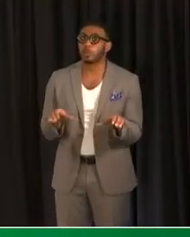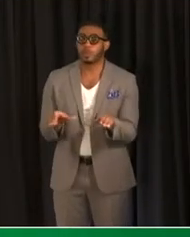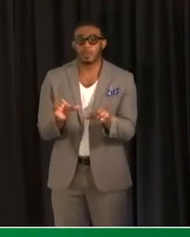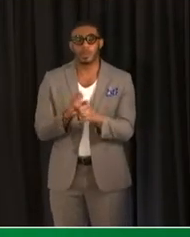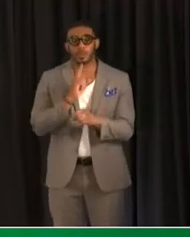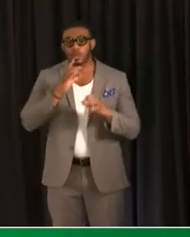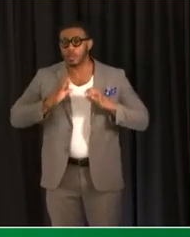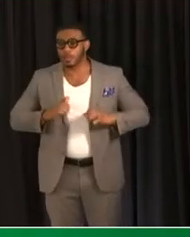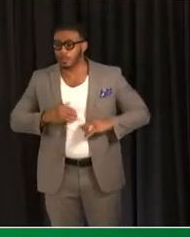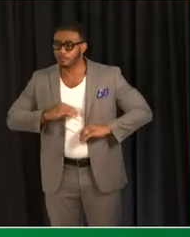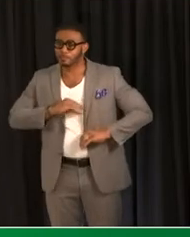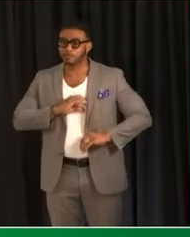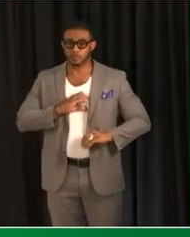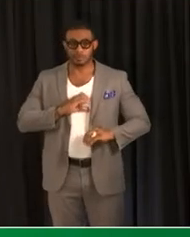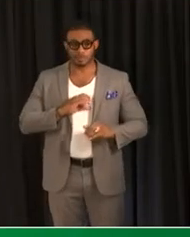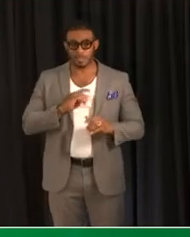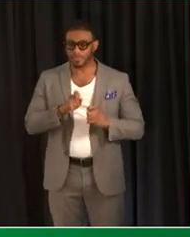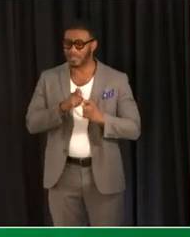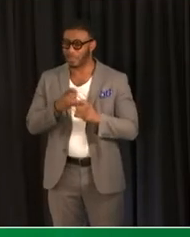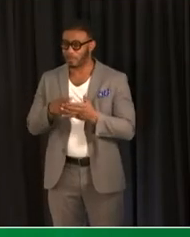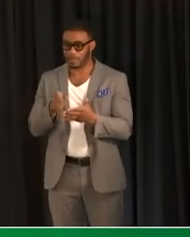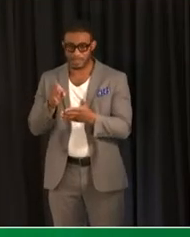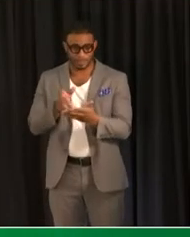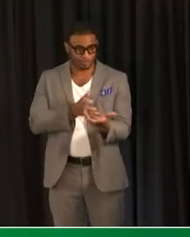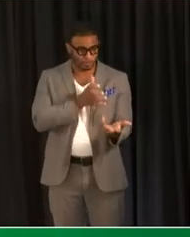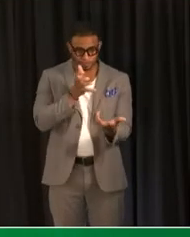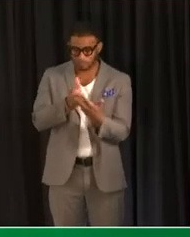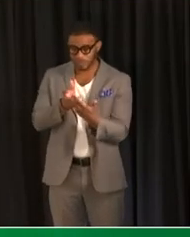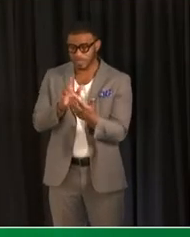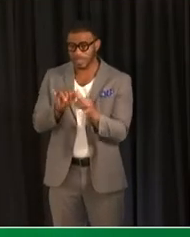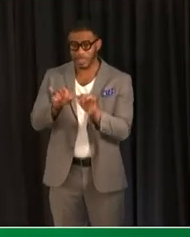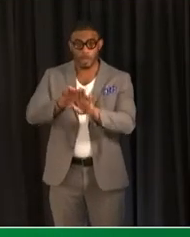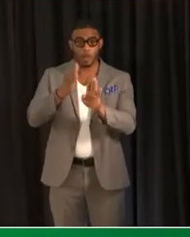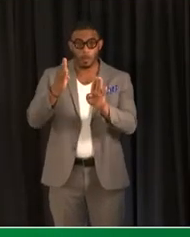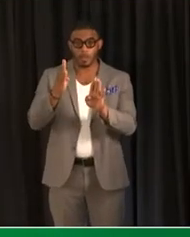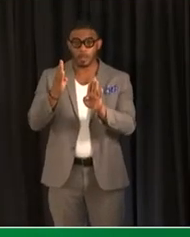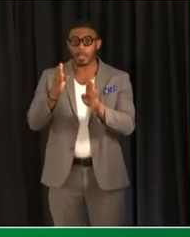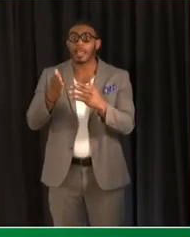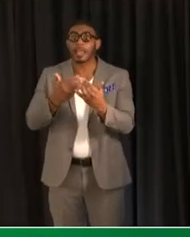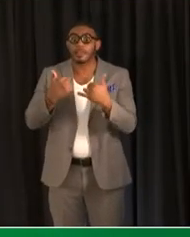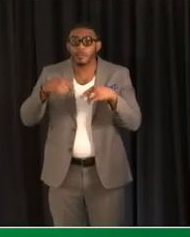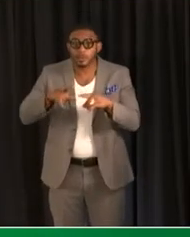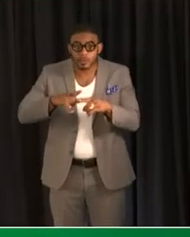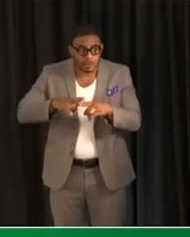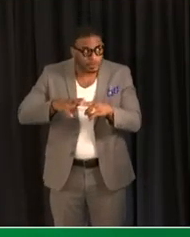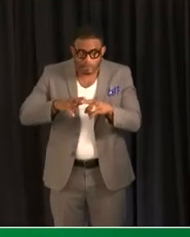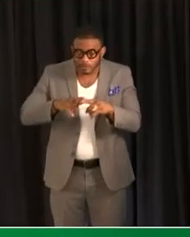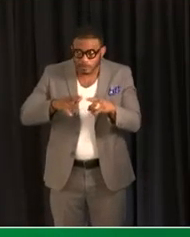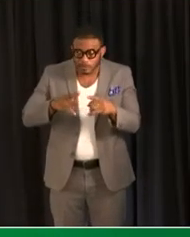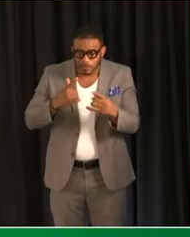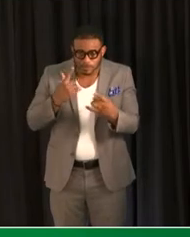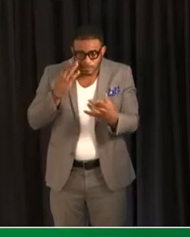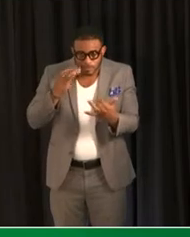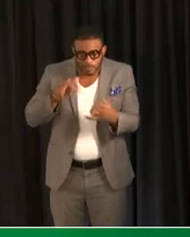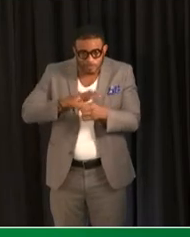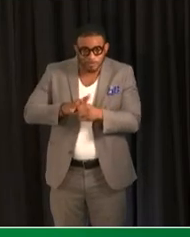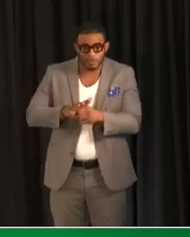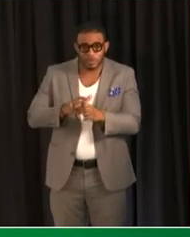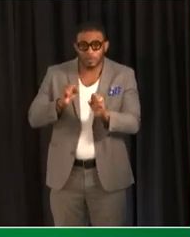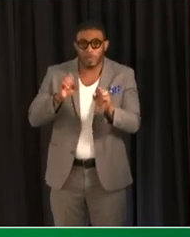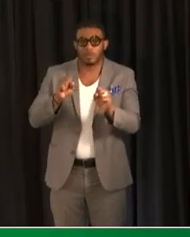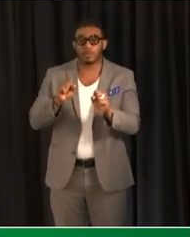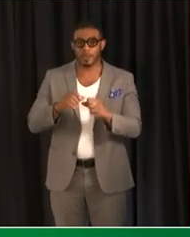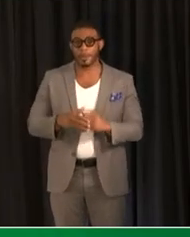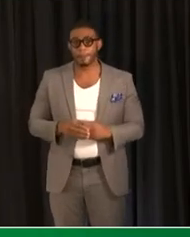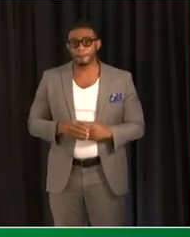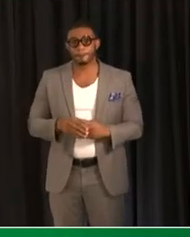they make sure that customers have exactly what they need, and that they stay open even in trying times like we've seen